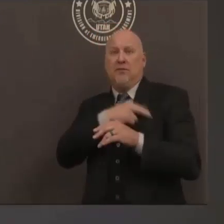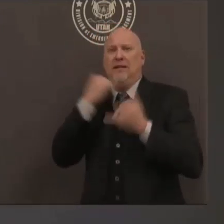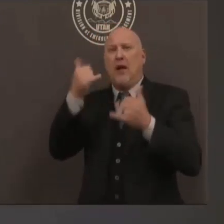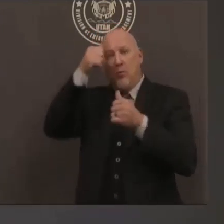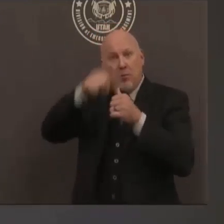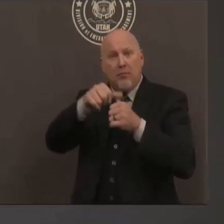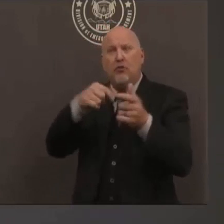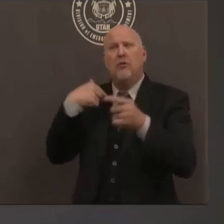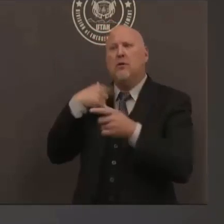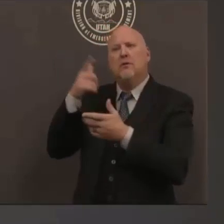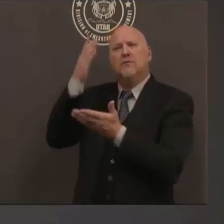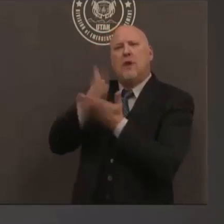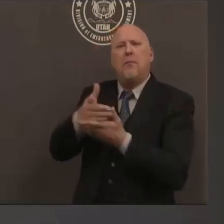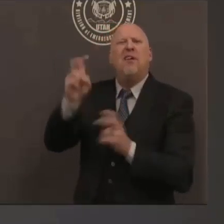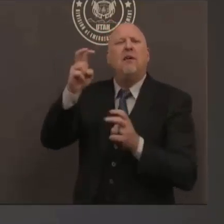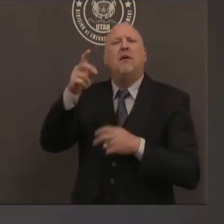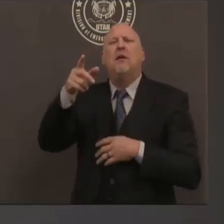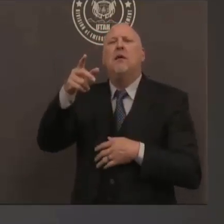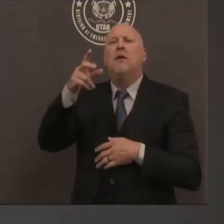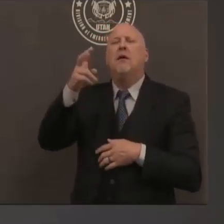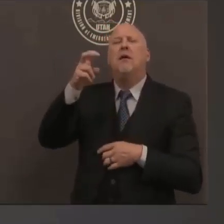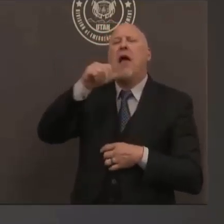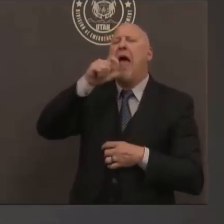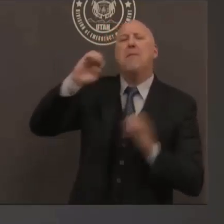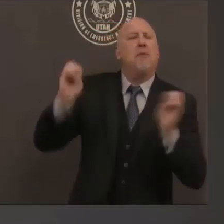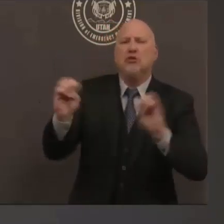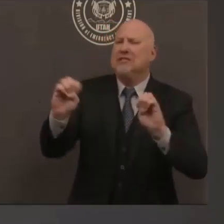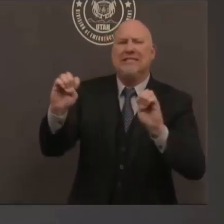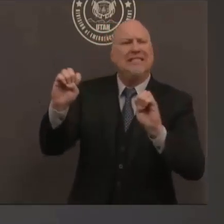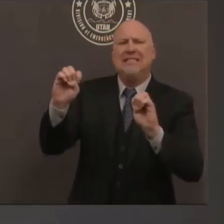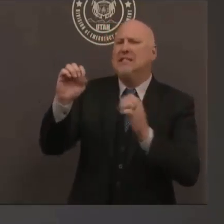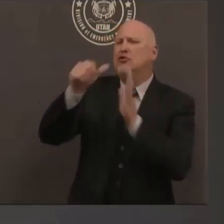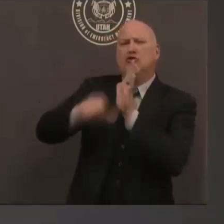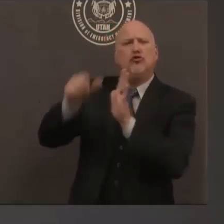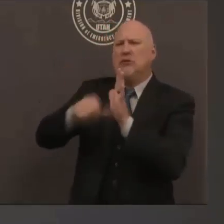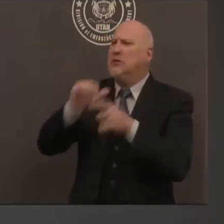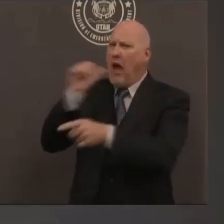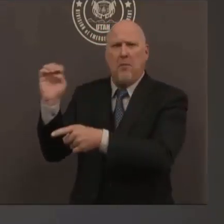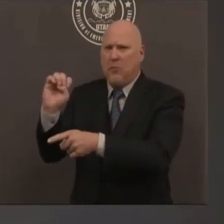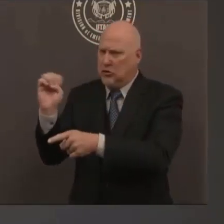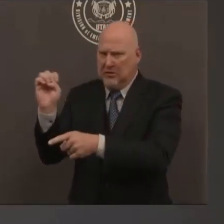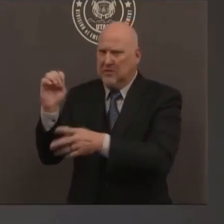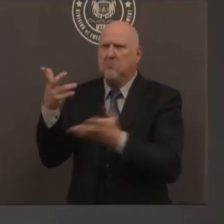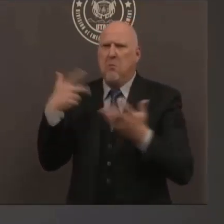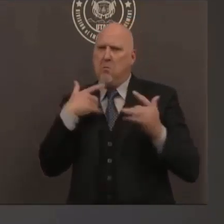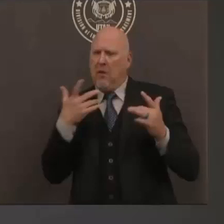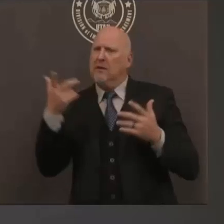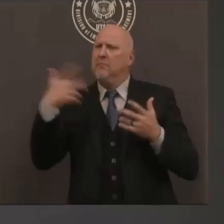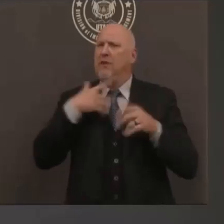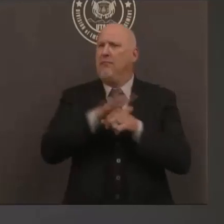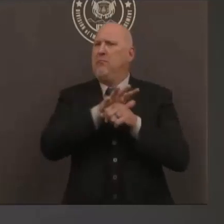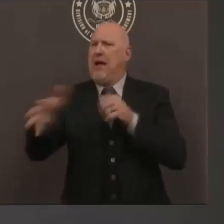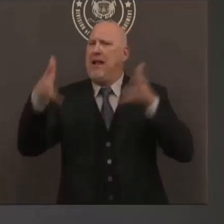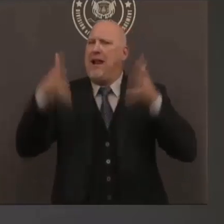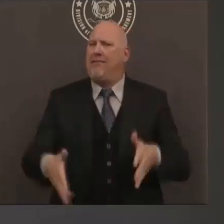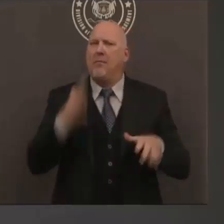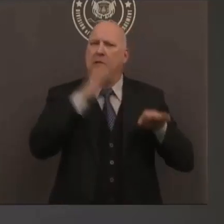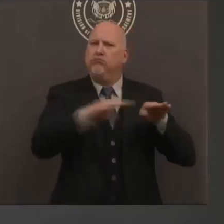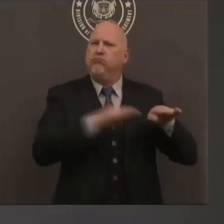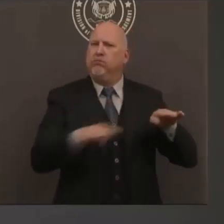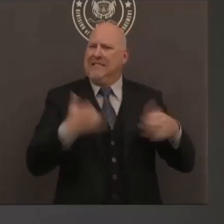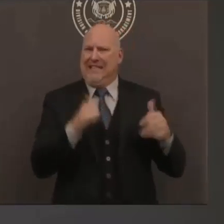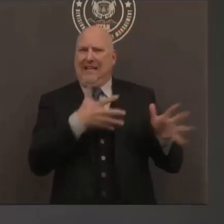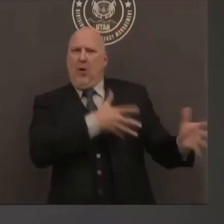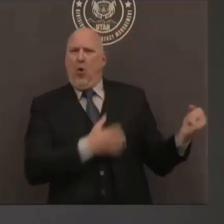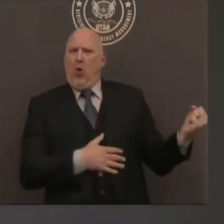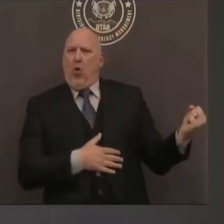capacity. The demand to treat non-COVID-19 patients, we have the medicines, we have the